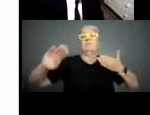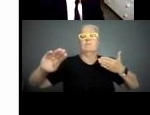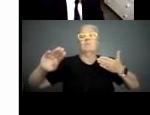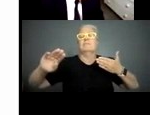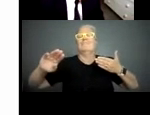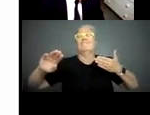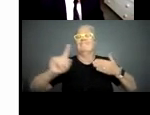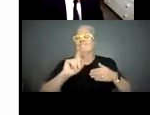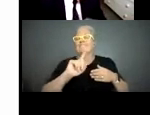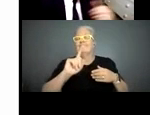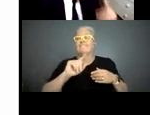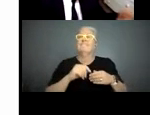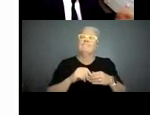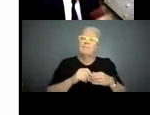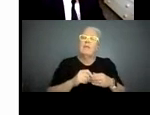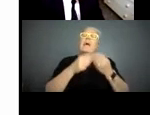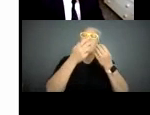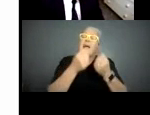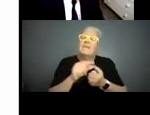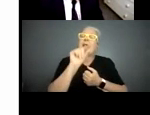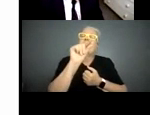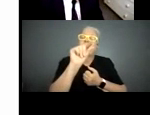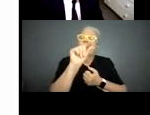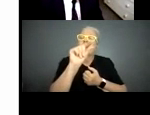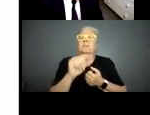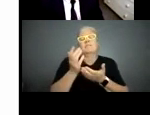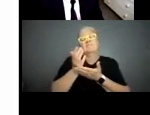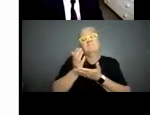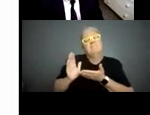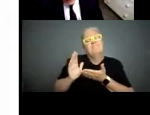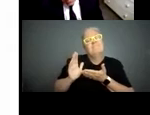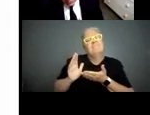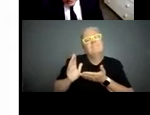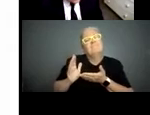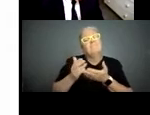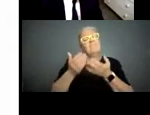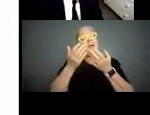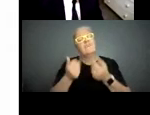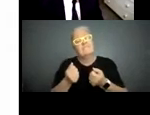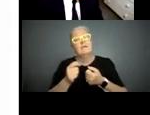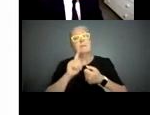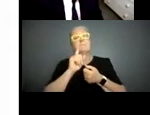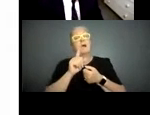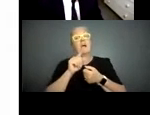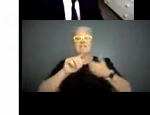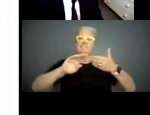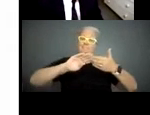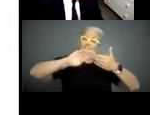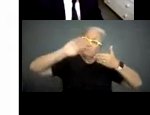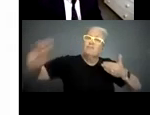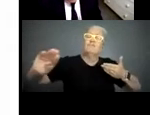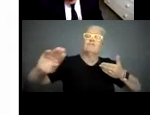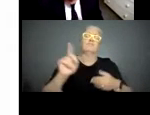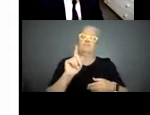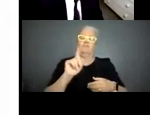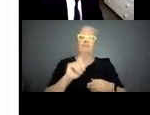exclusion there within the school. She's being sort of, if you like, internally excluded, but I wouldn't say segregation applied. Let's go to number 2, shall